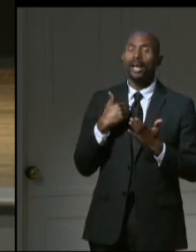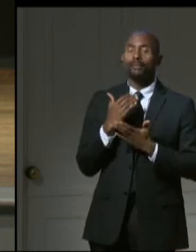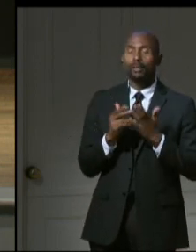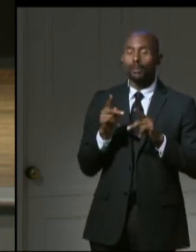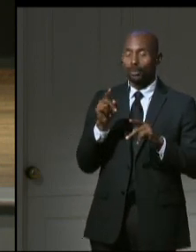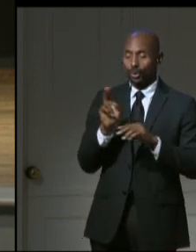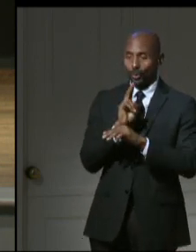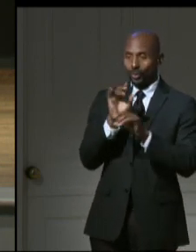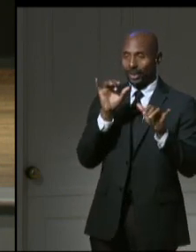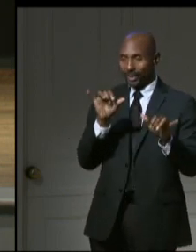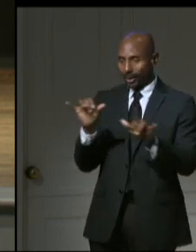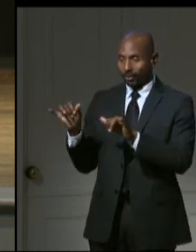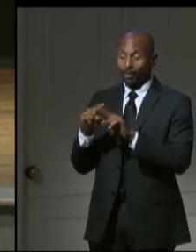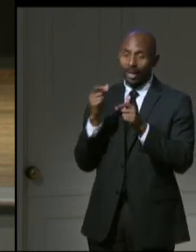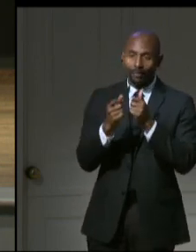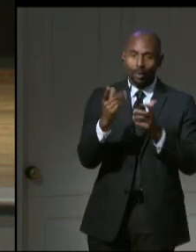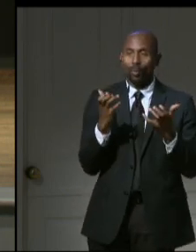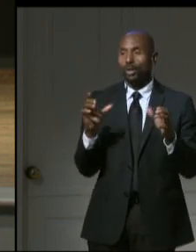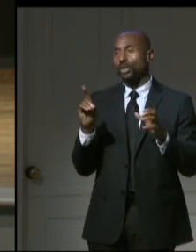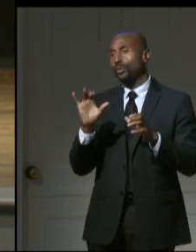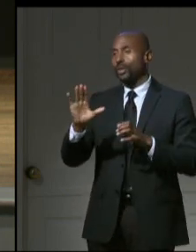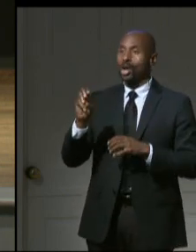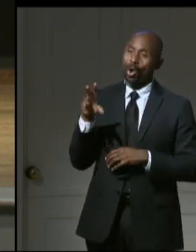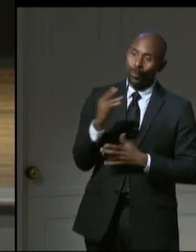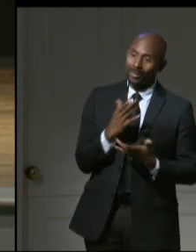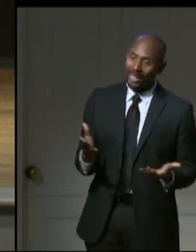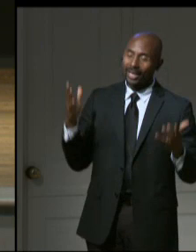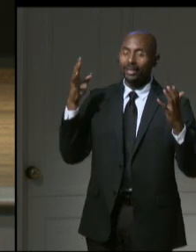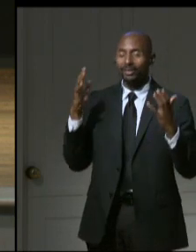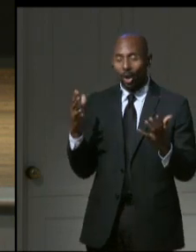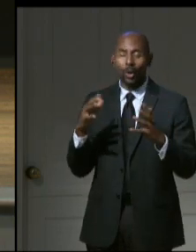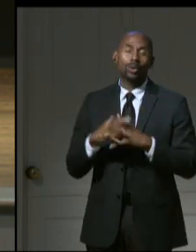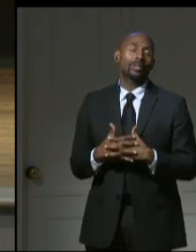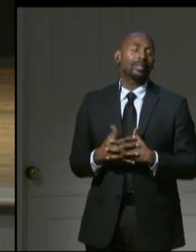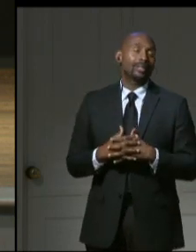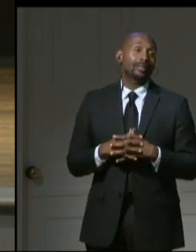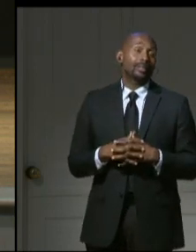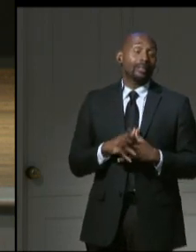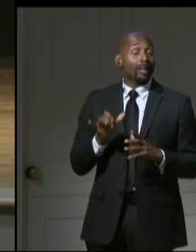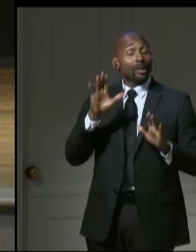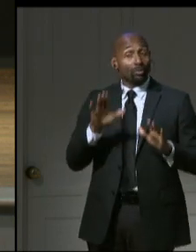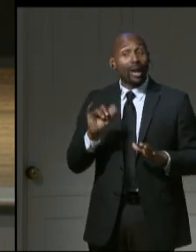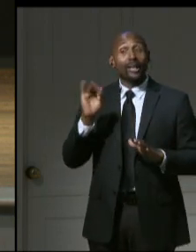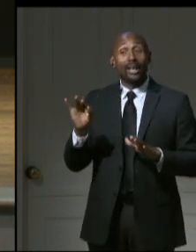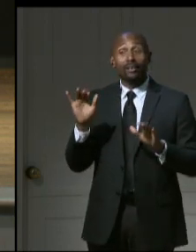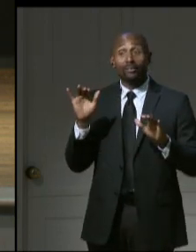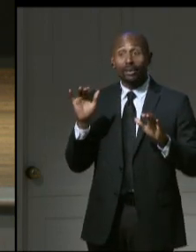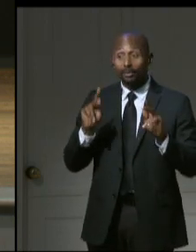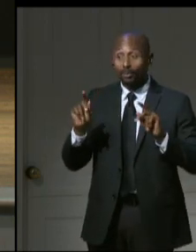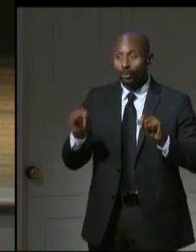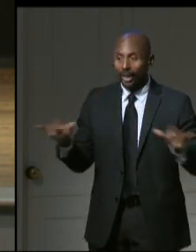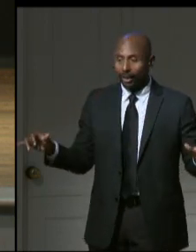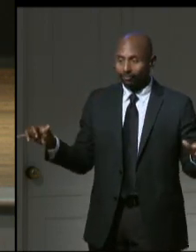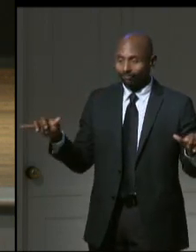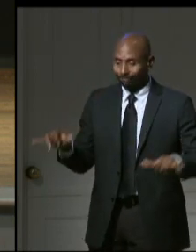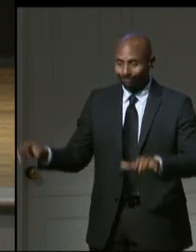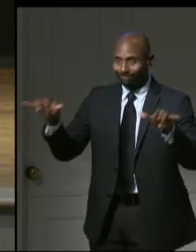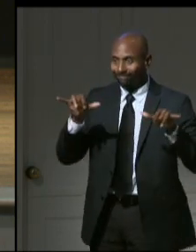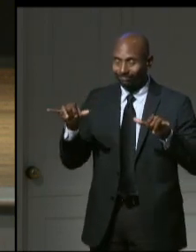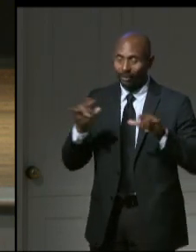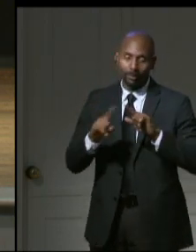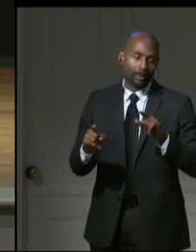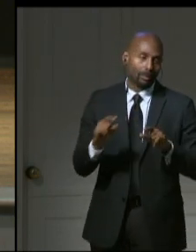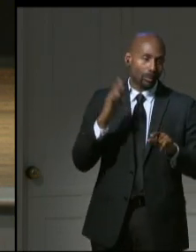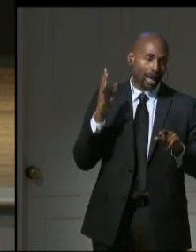the same, but everybody wants to do their own thing. So that would be great if people could come to, but it will